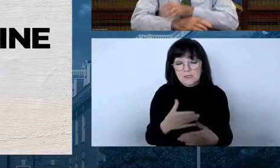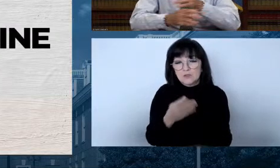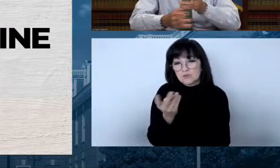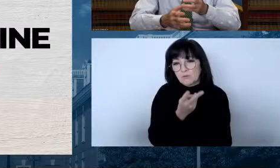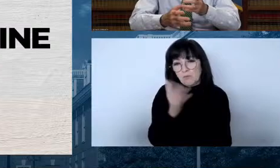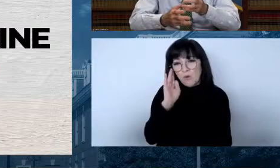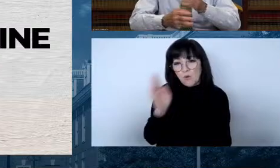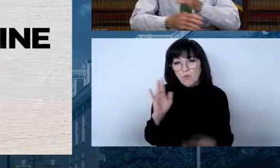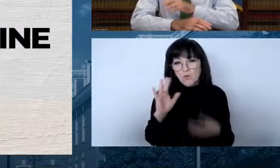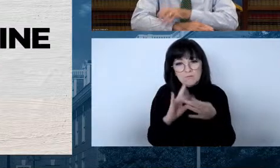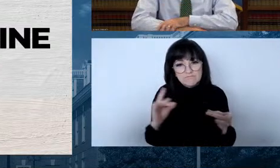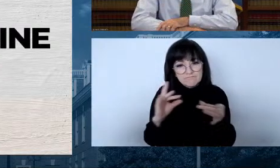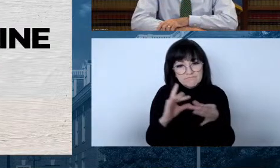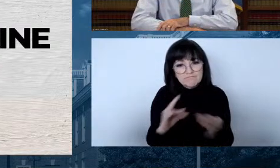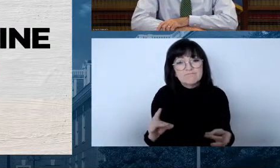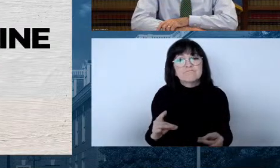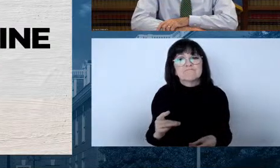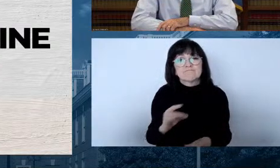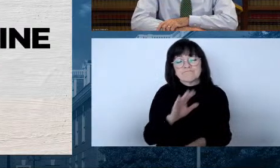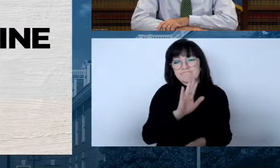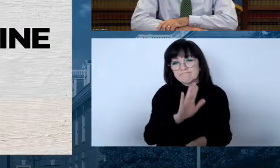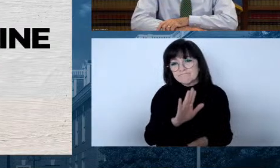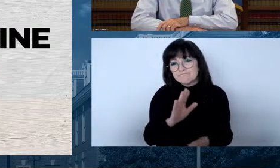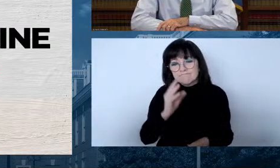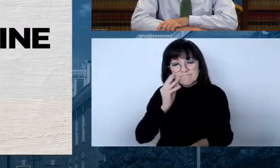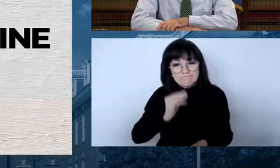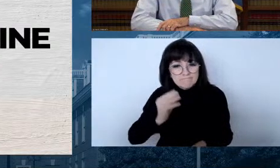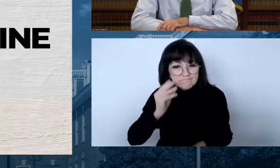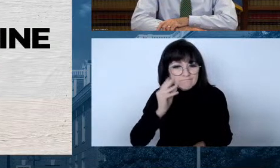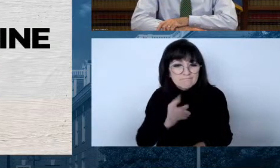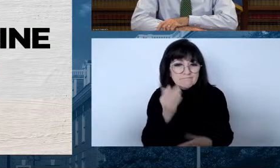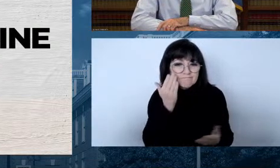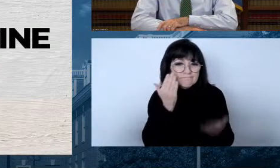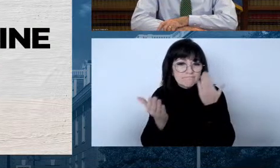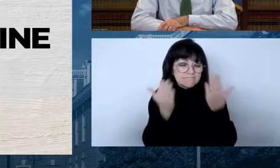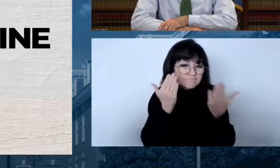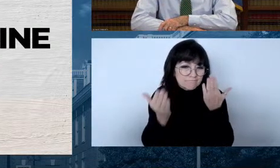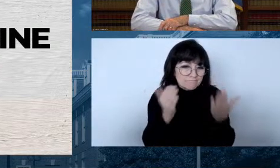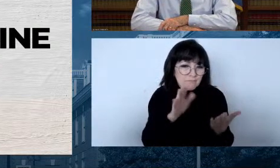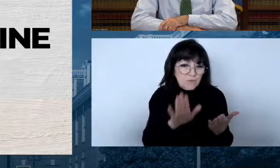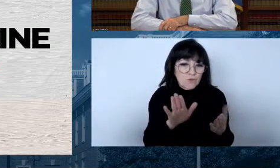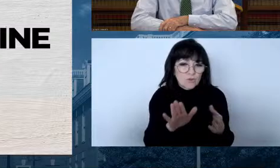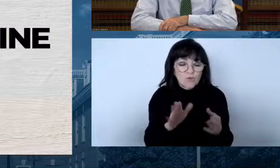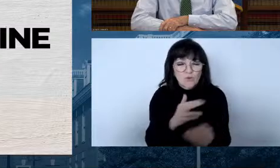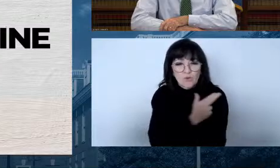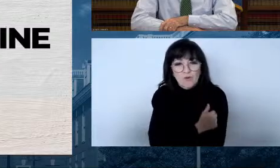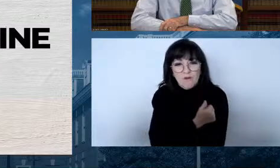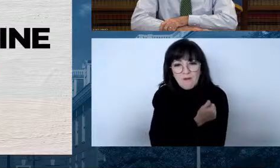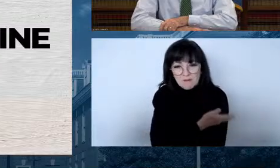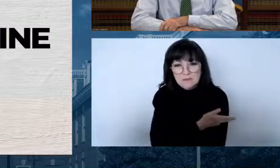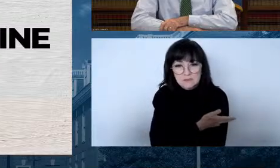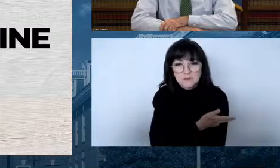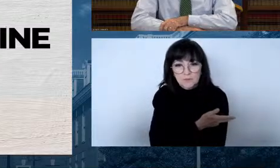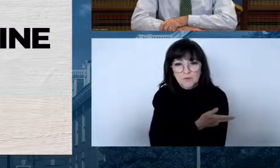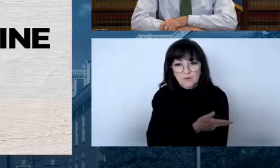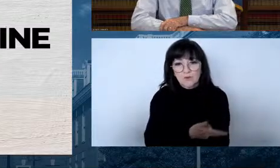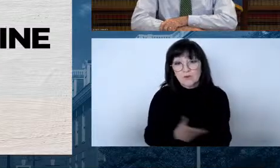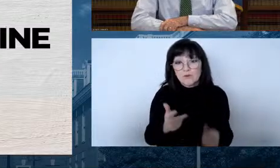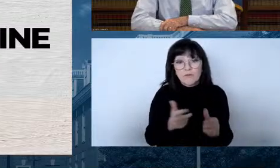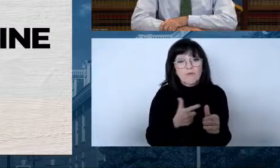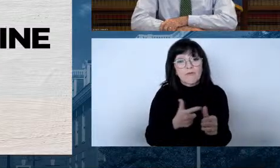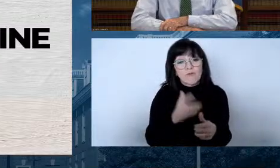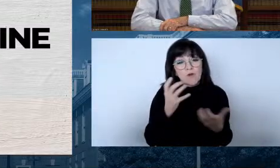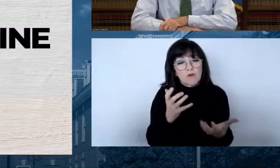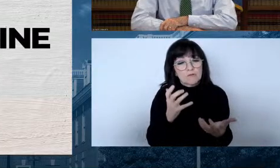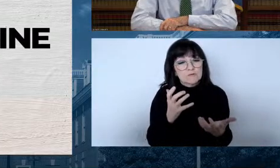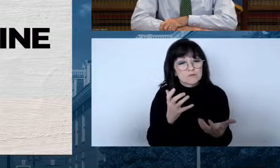us what they're experiencing in their facilities. We'll hear from them in a minute after hearing from our leader